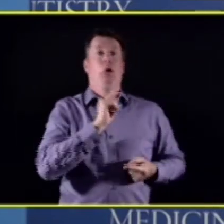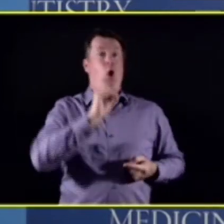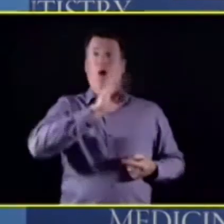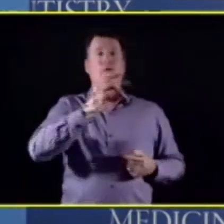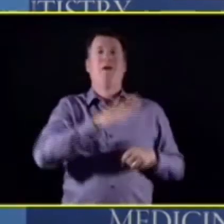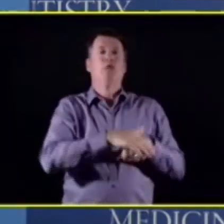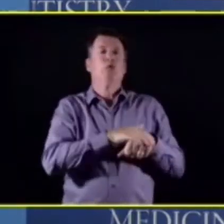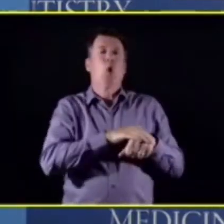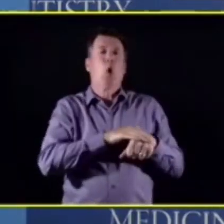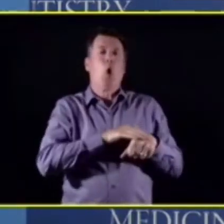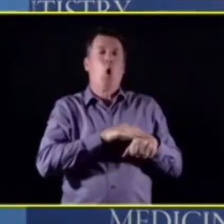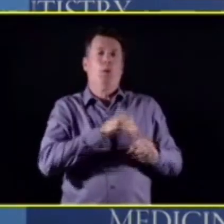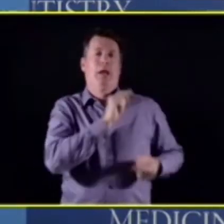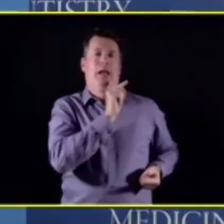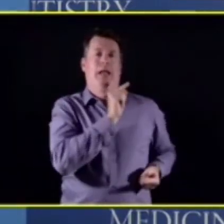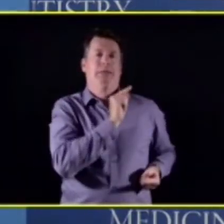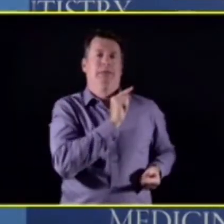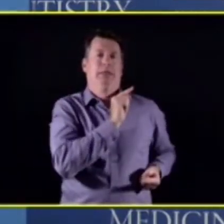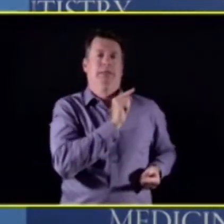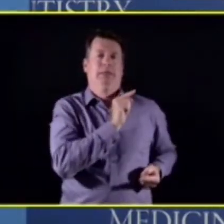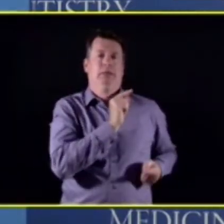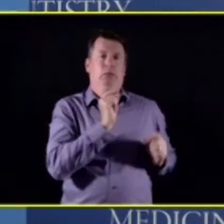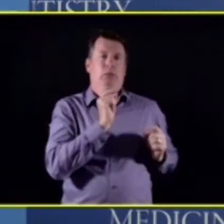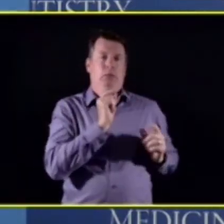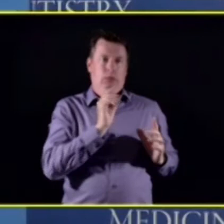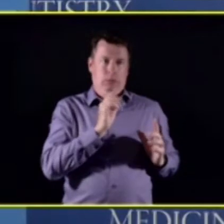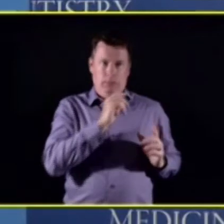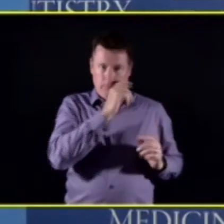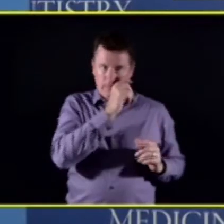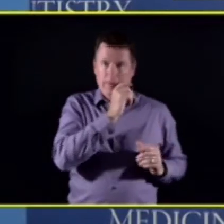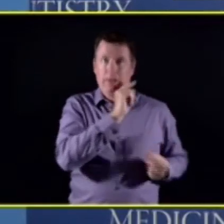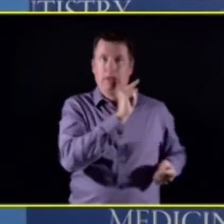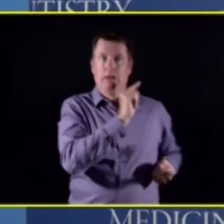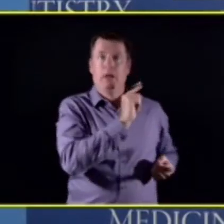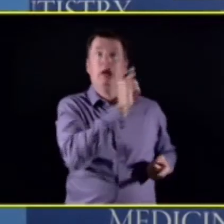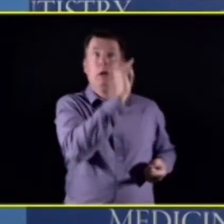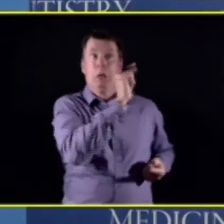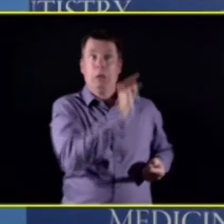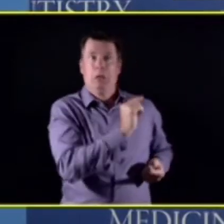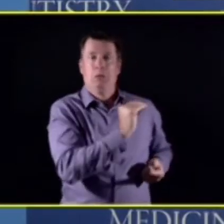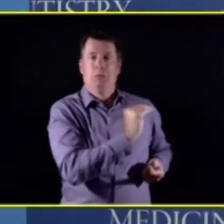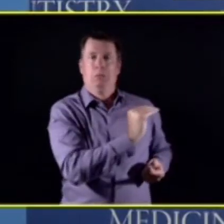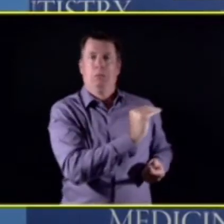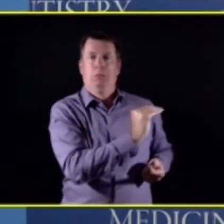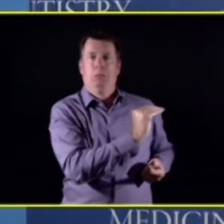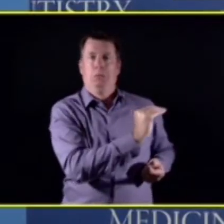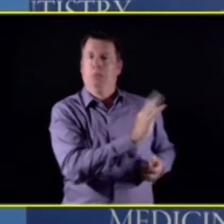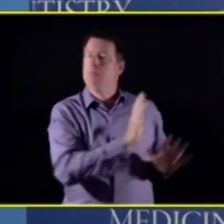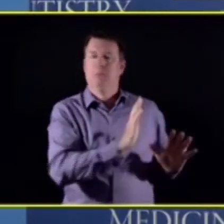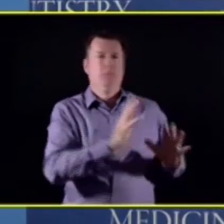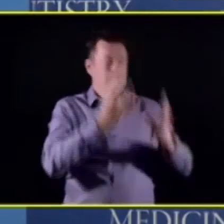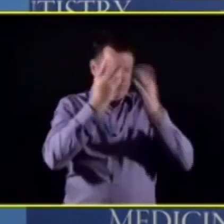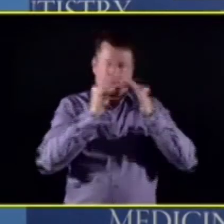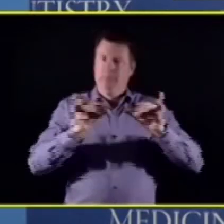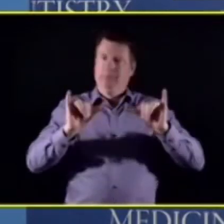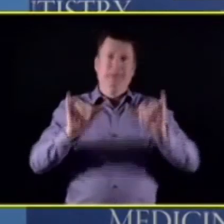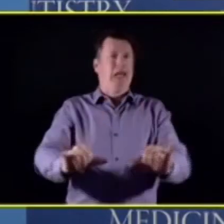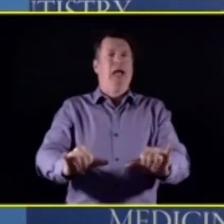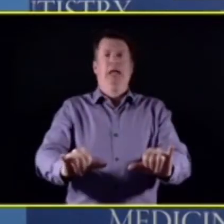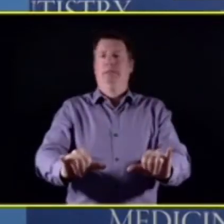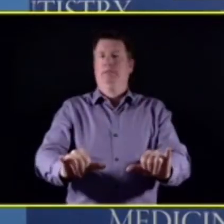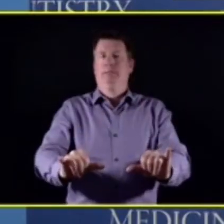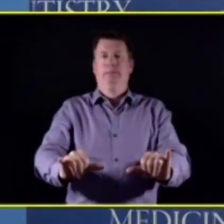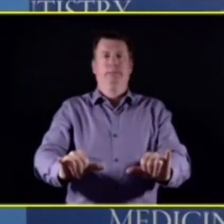ventilator, sedative medications. And those medications, together with the illness itself,